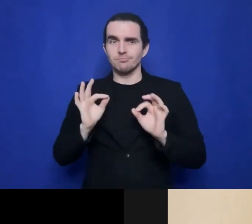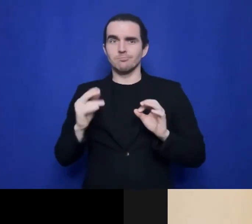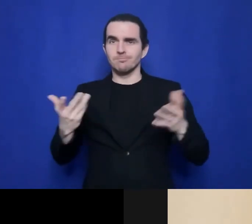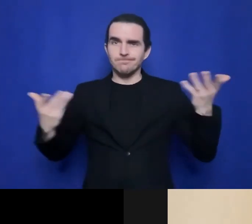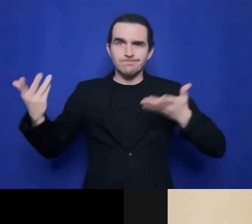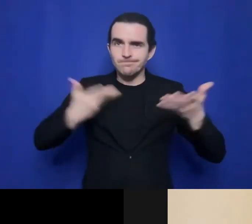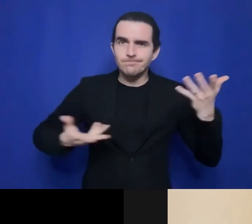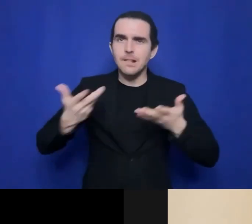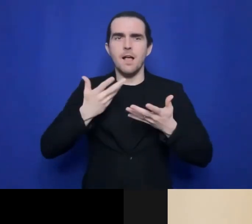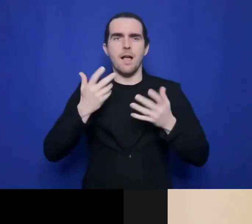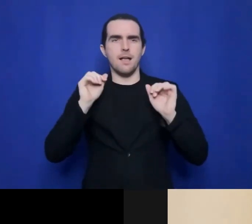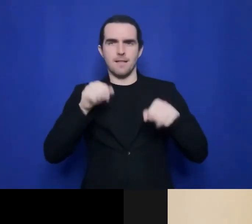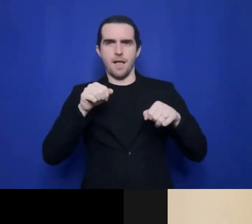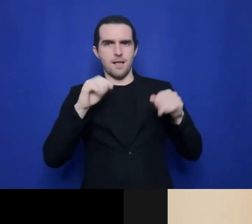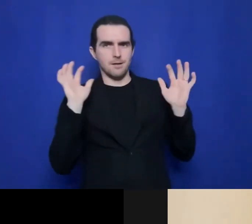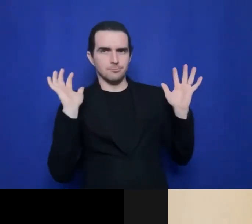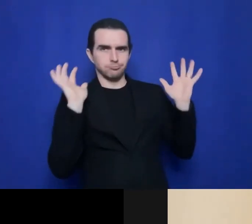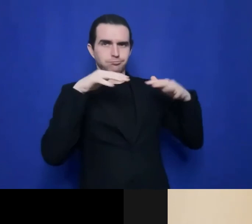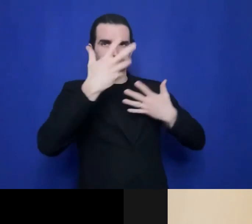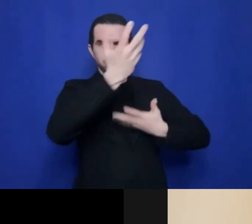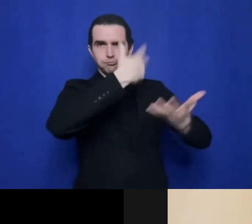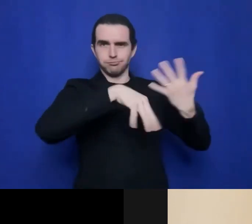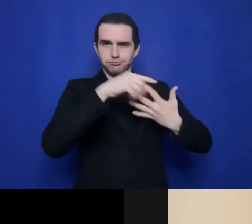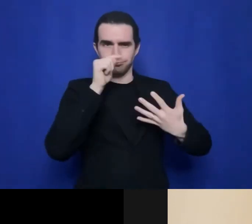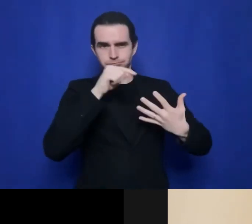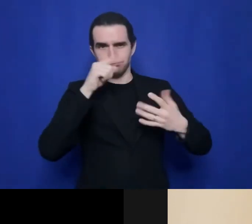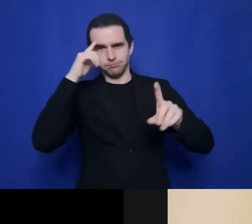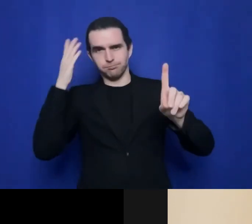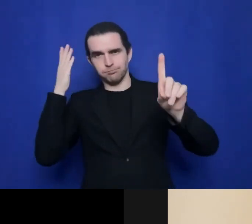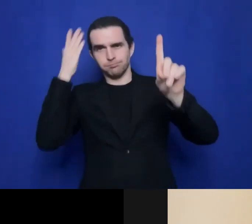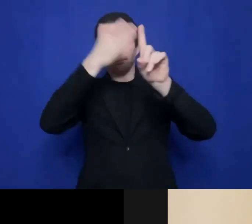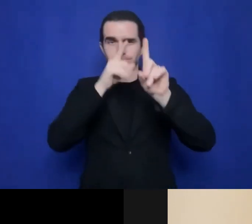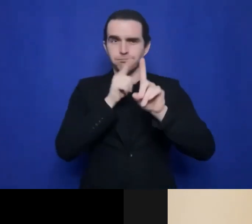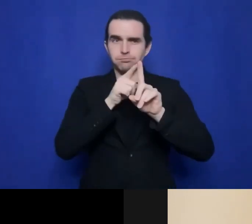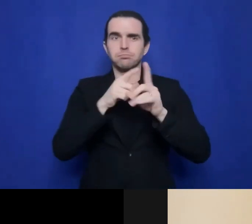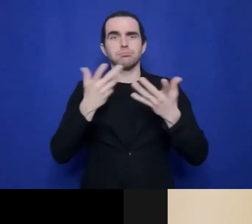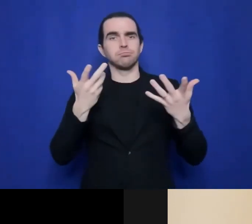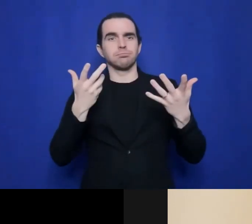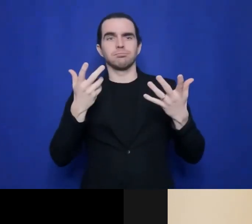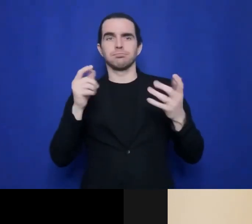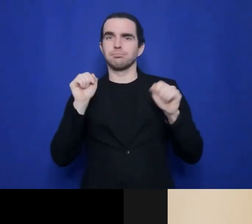the motto says, no one should be left behind.